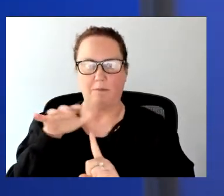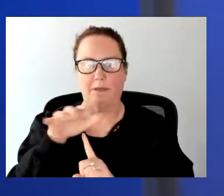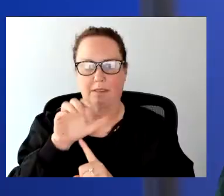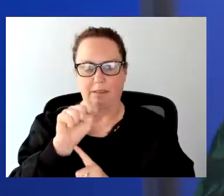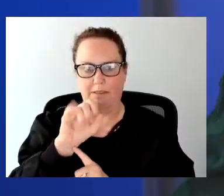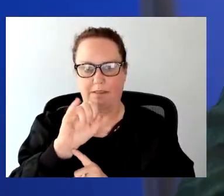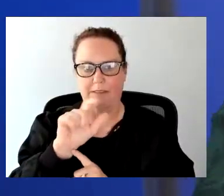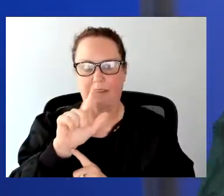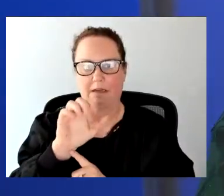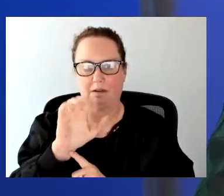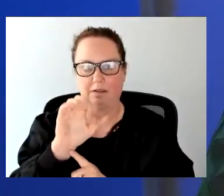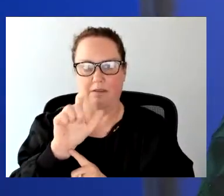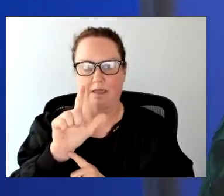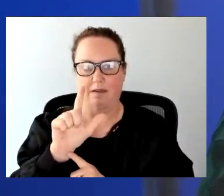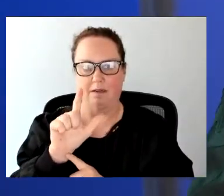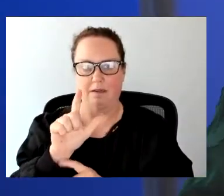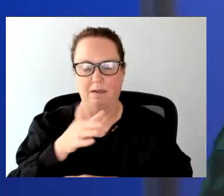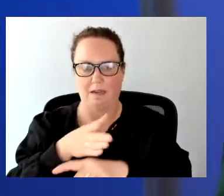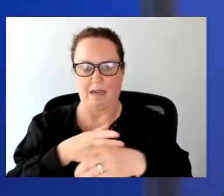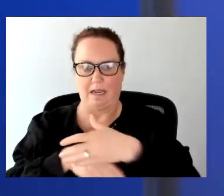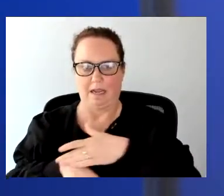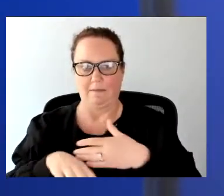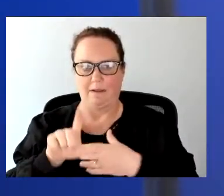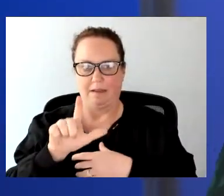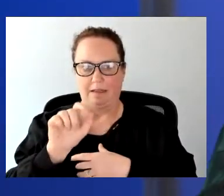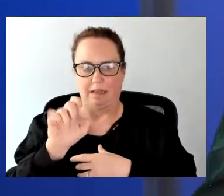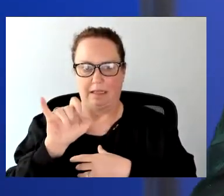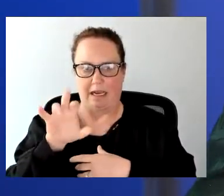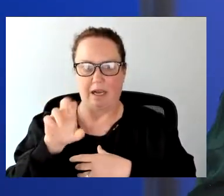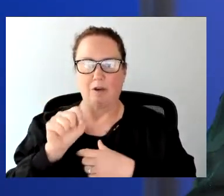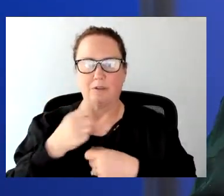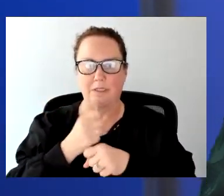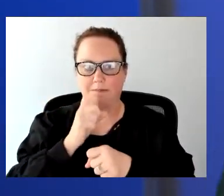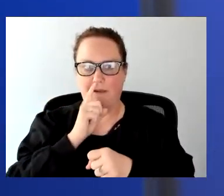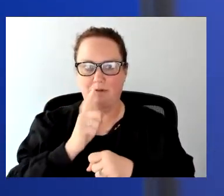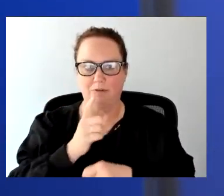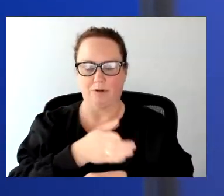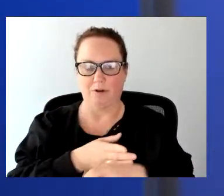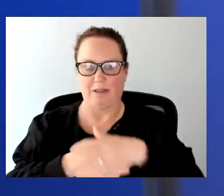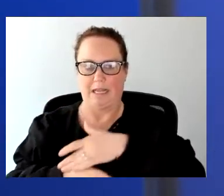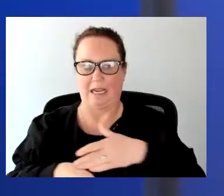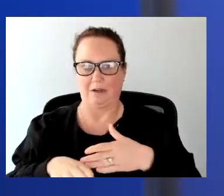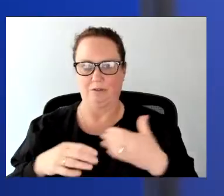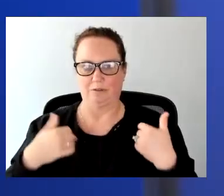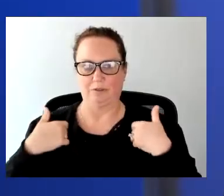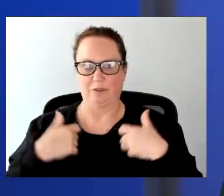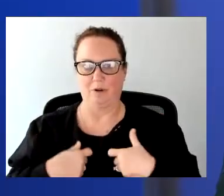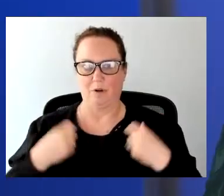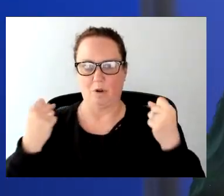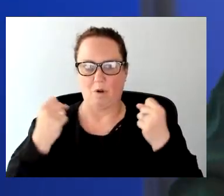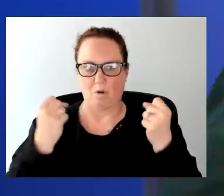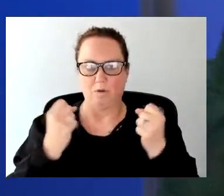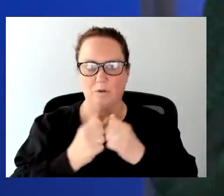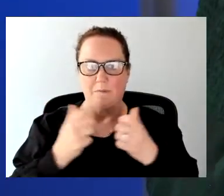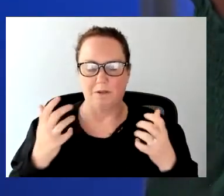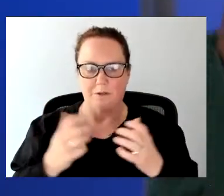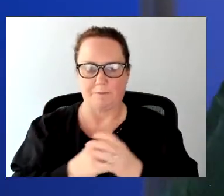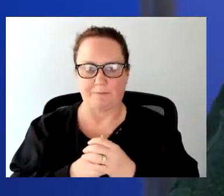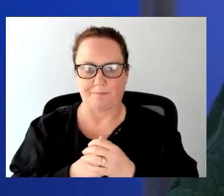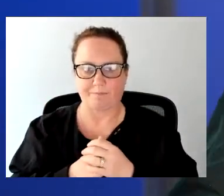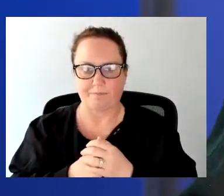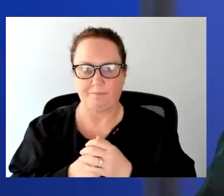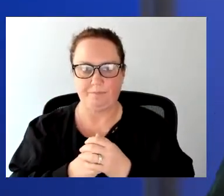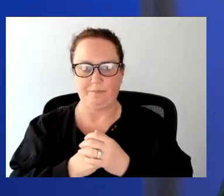for example, I'm here, I have layers underneath just to make sure I, don't get cold too much. What else? If I